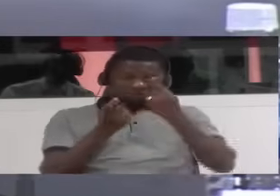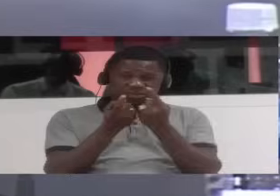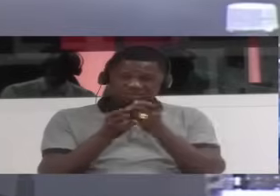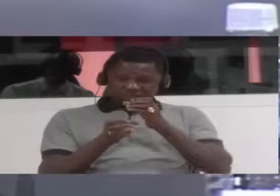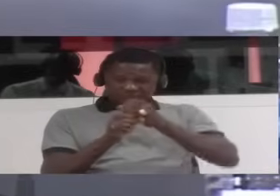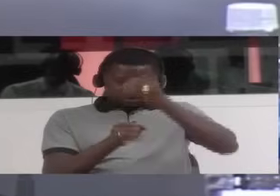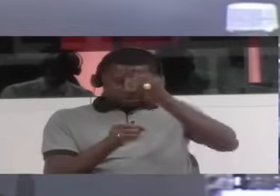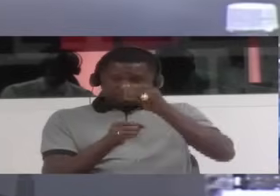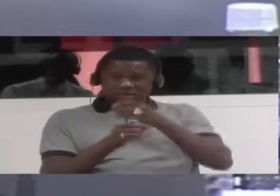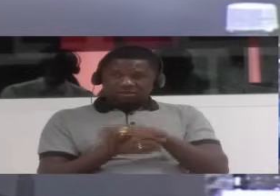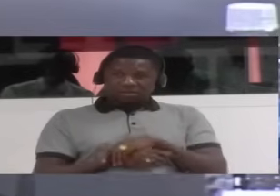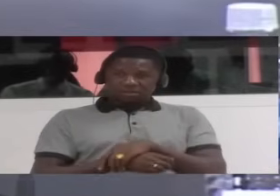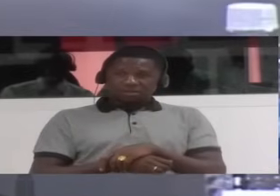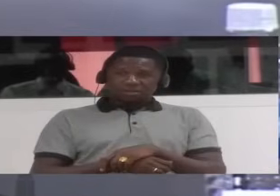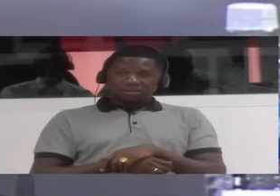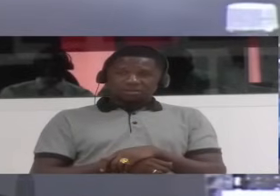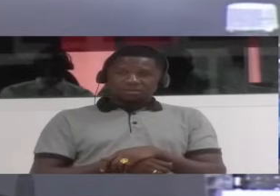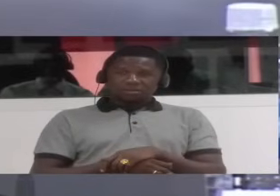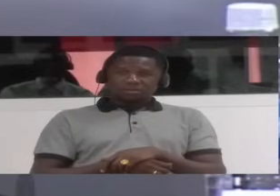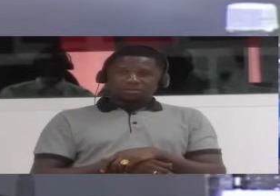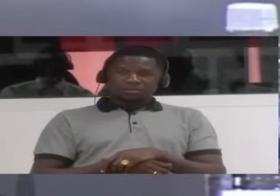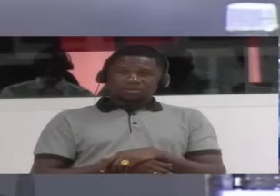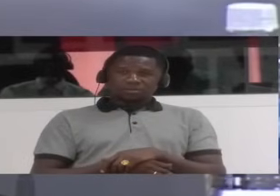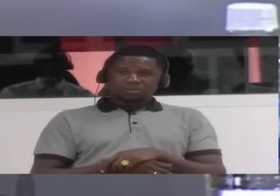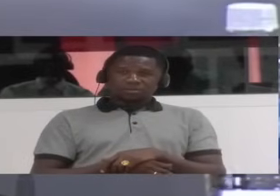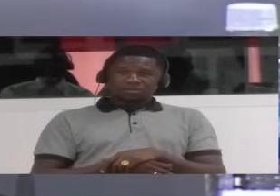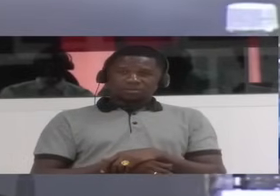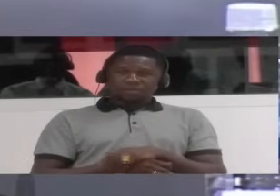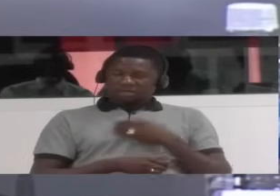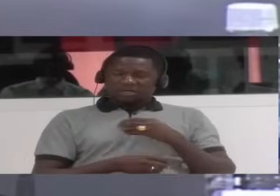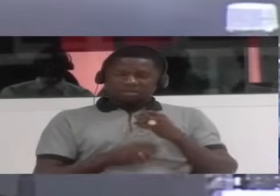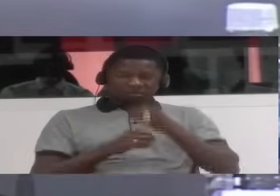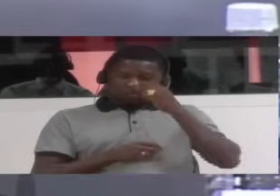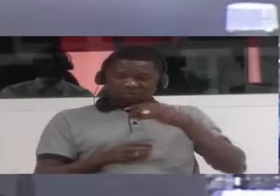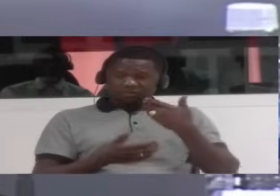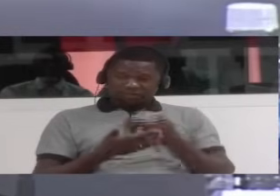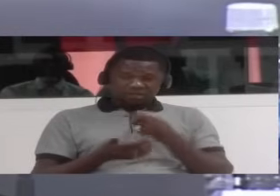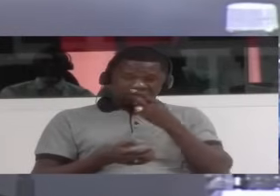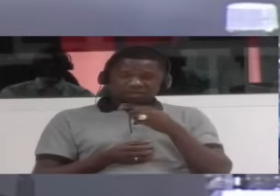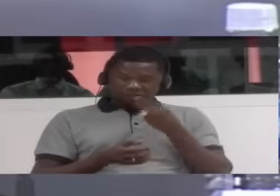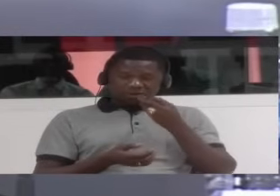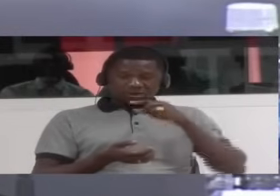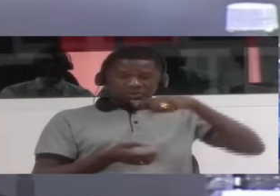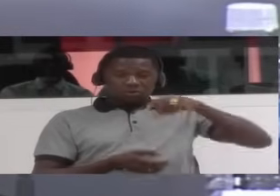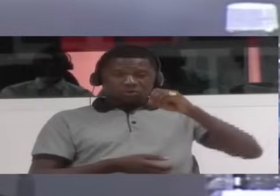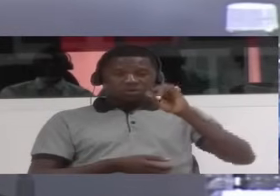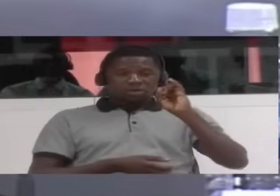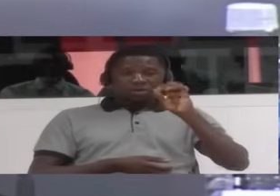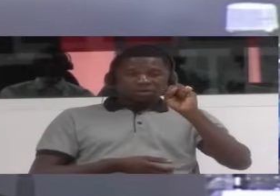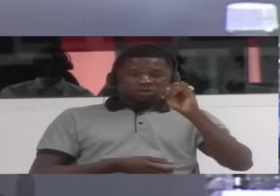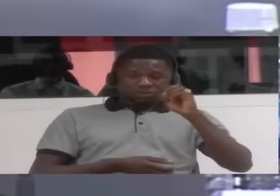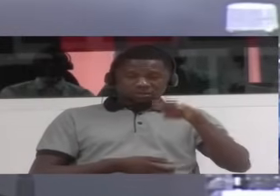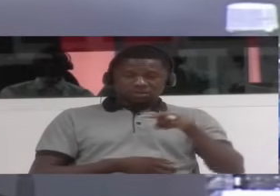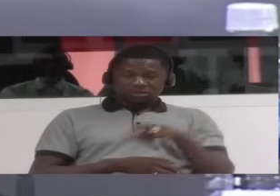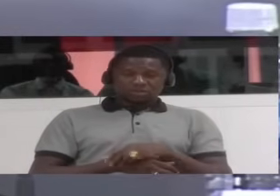veil and in a veil, and then you concluded it was poison? He said it. But